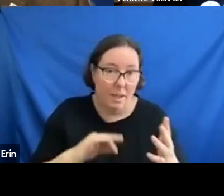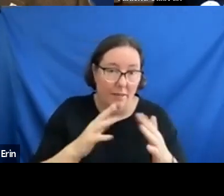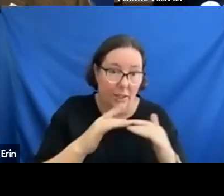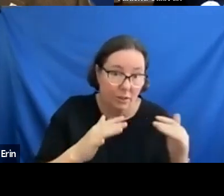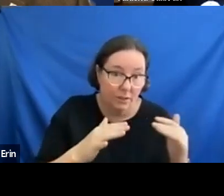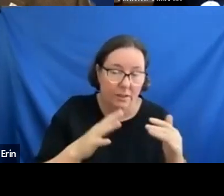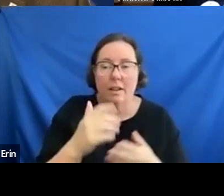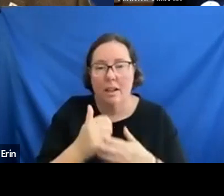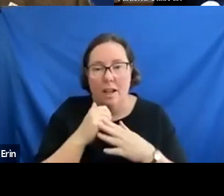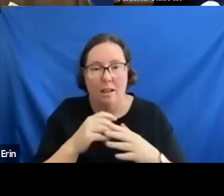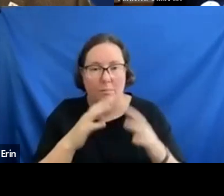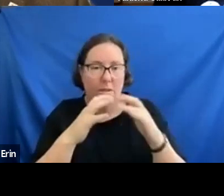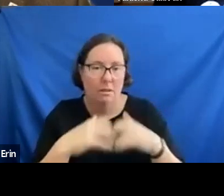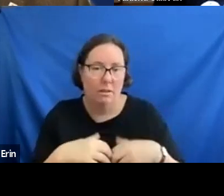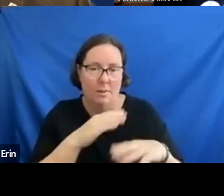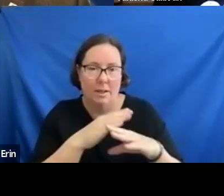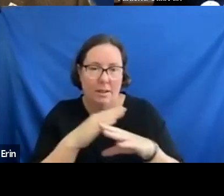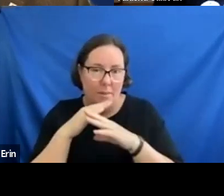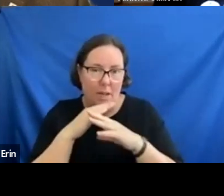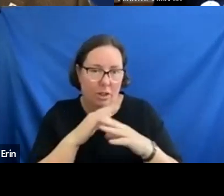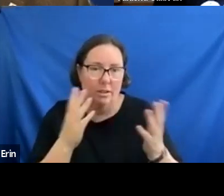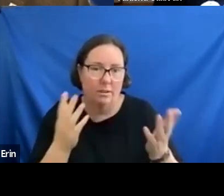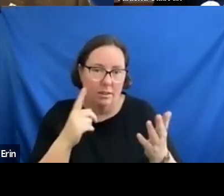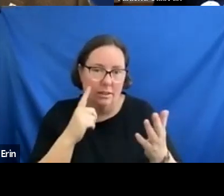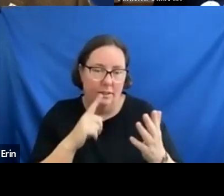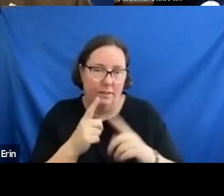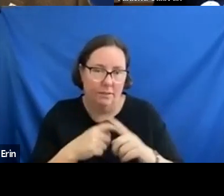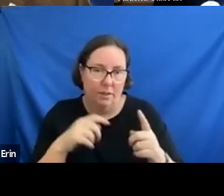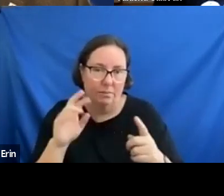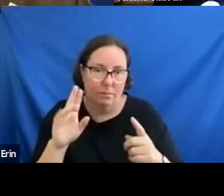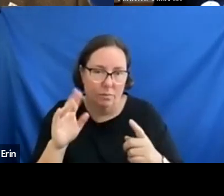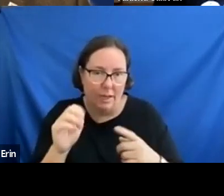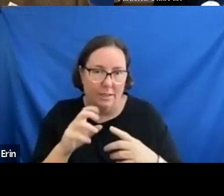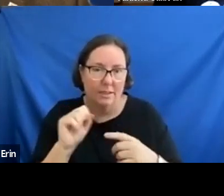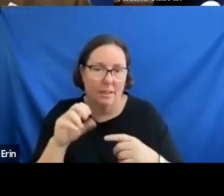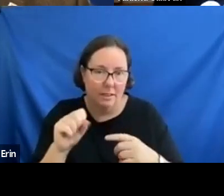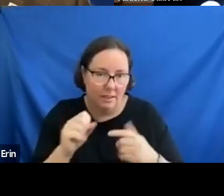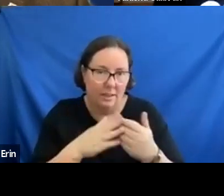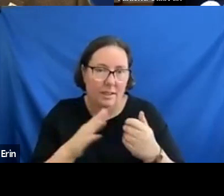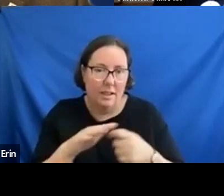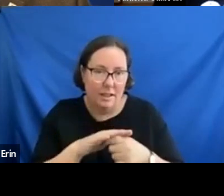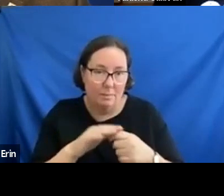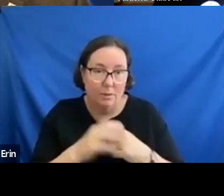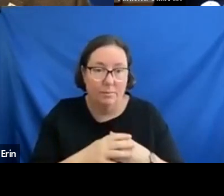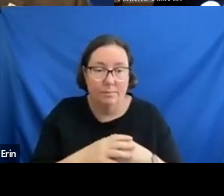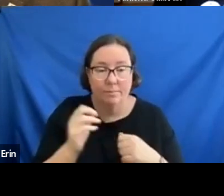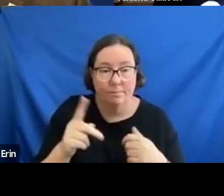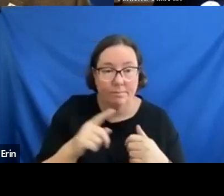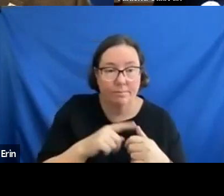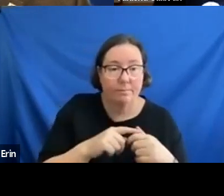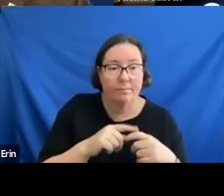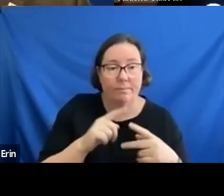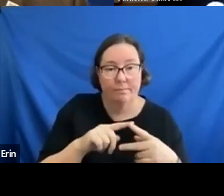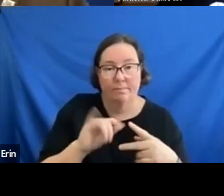and helps us eliminate barriers along the lines of race, socioeconomic status, and neighborhood, okay?